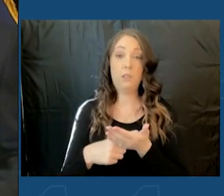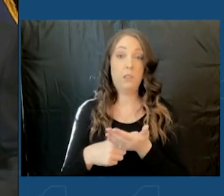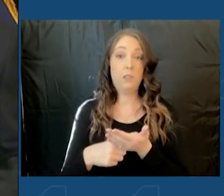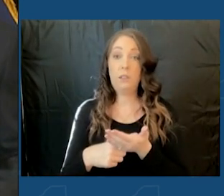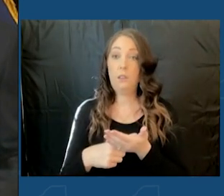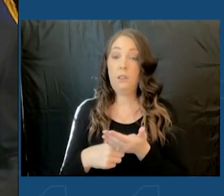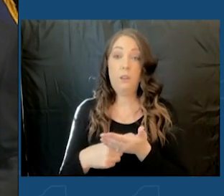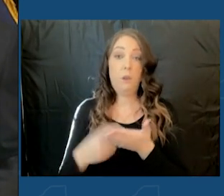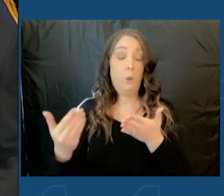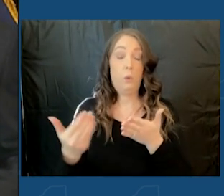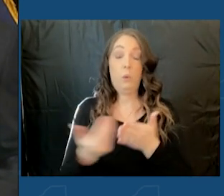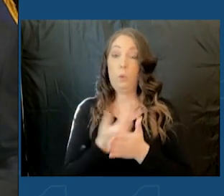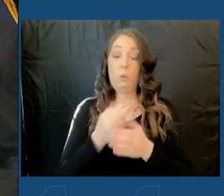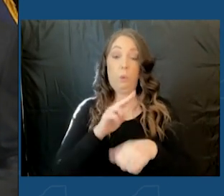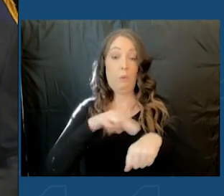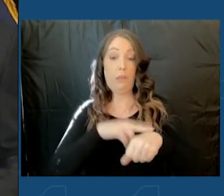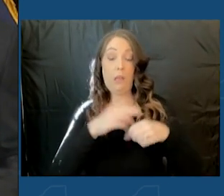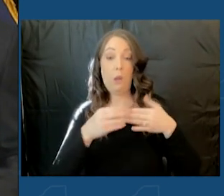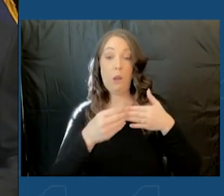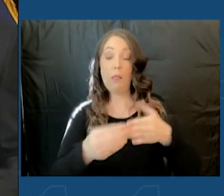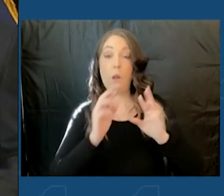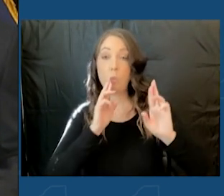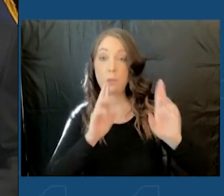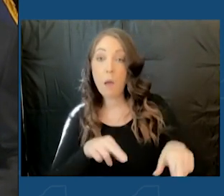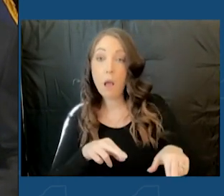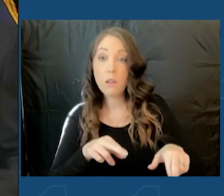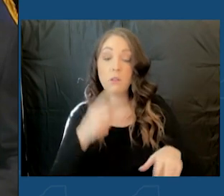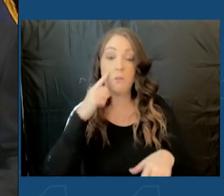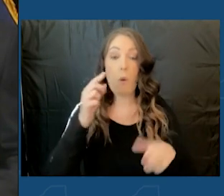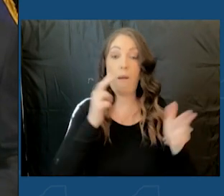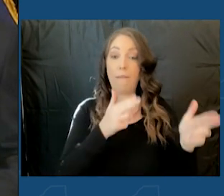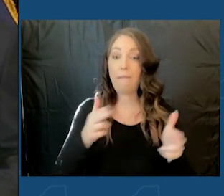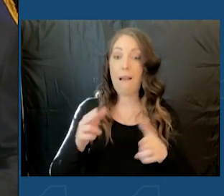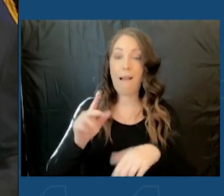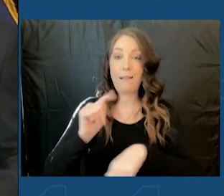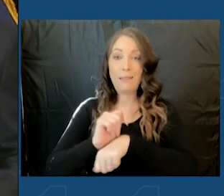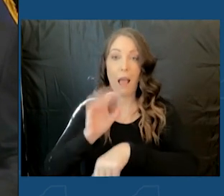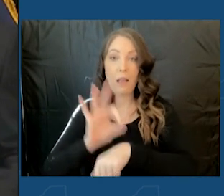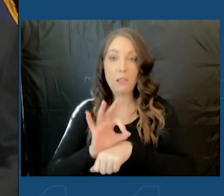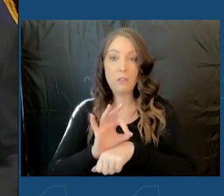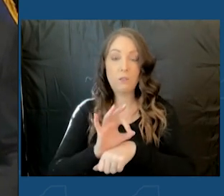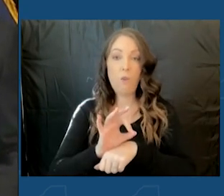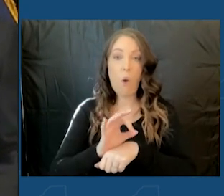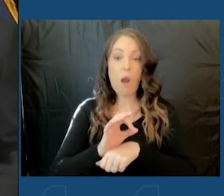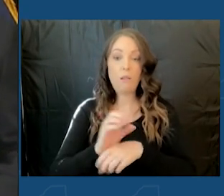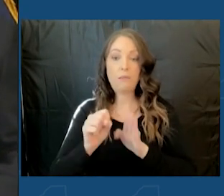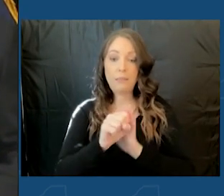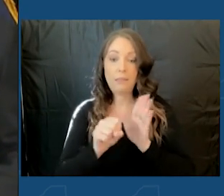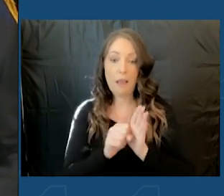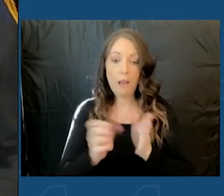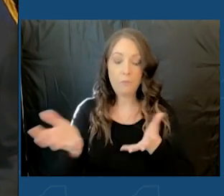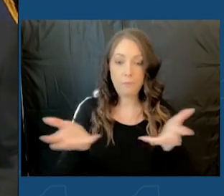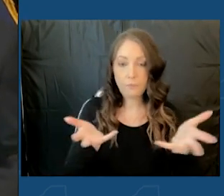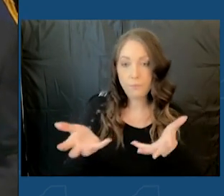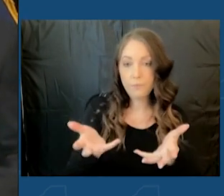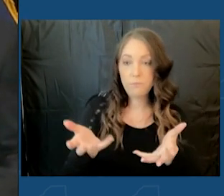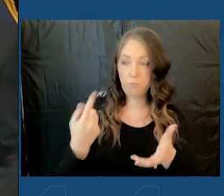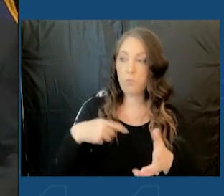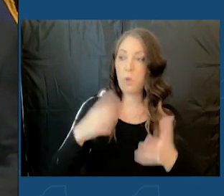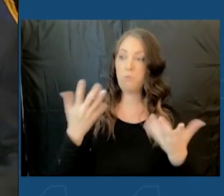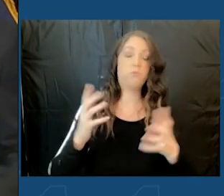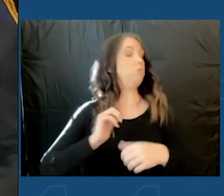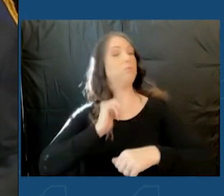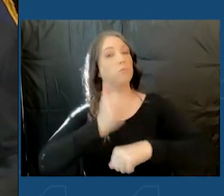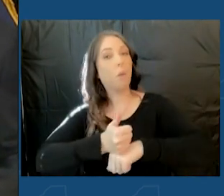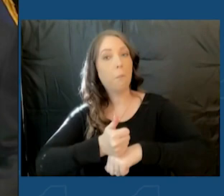nation-leading response and work on our Interstate Gun Task Force. We put this together. And the reason we're